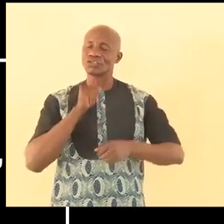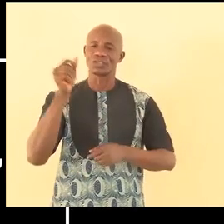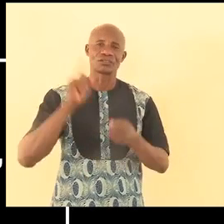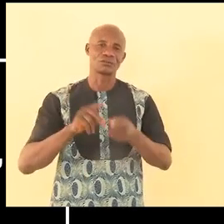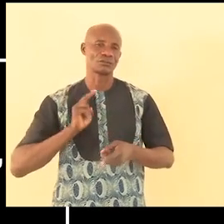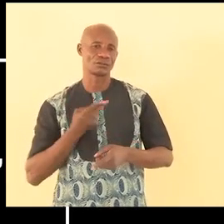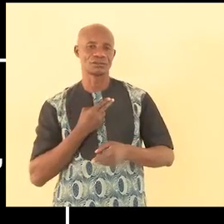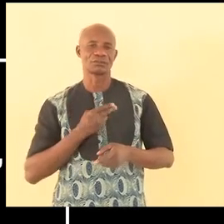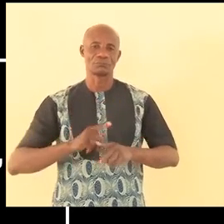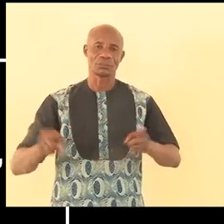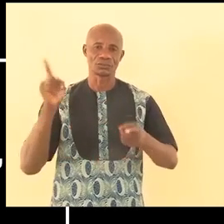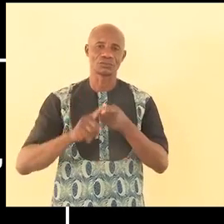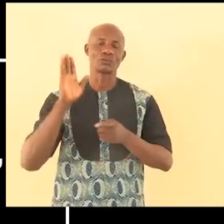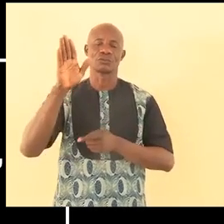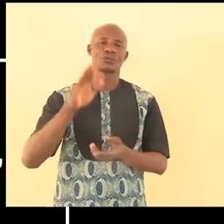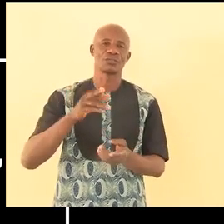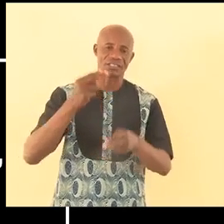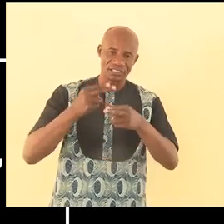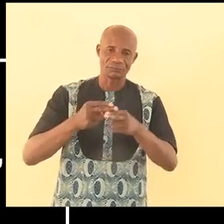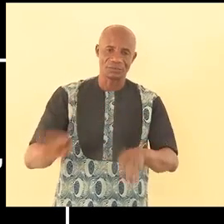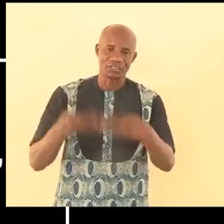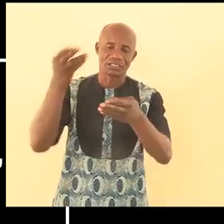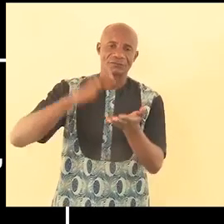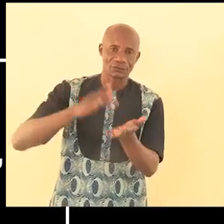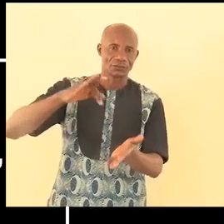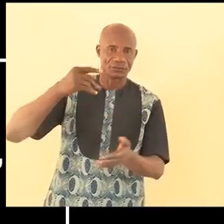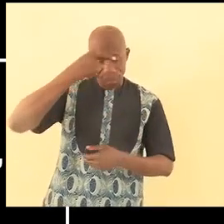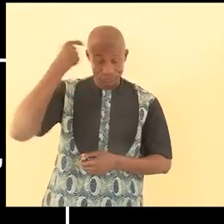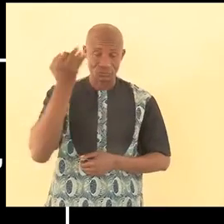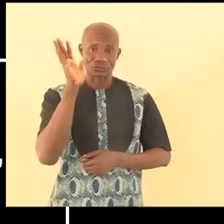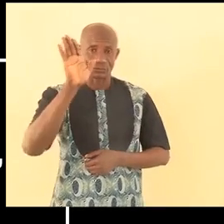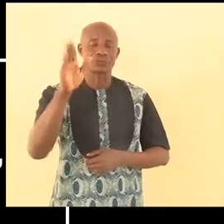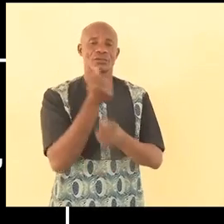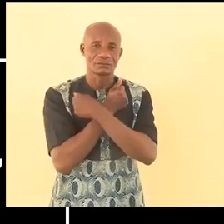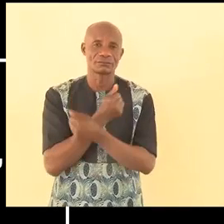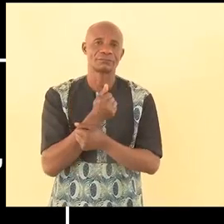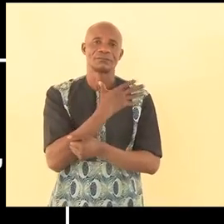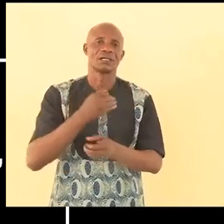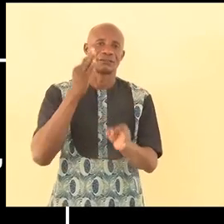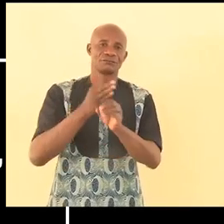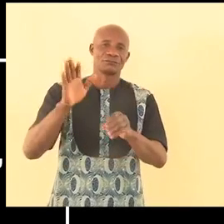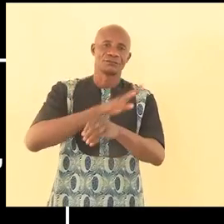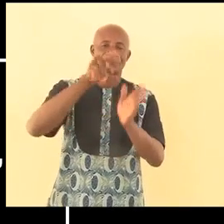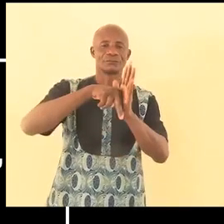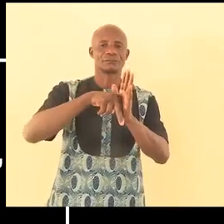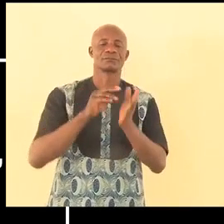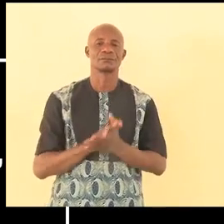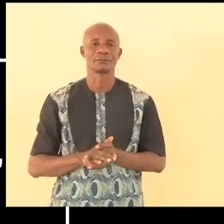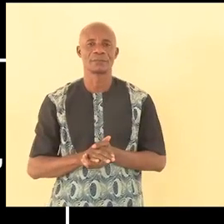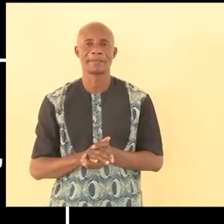us, but to your name give the glory for the sake of your steadfast love and your